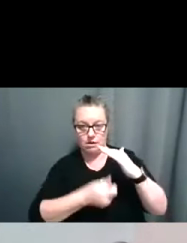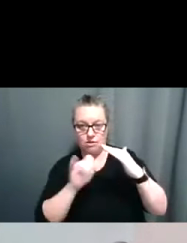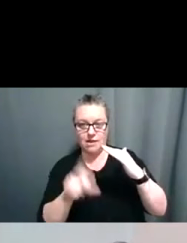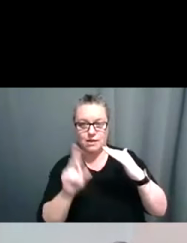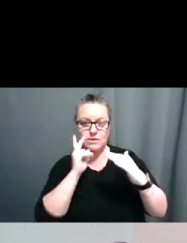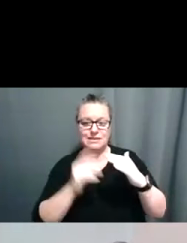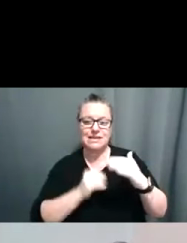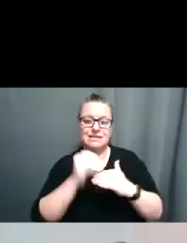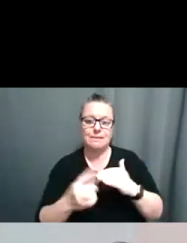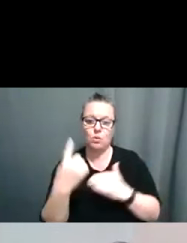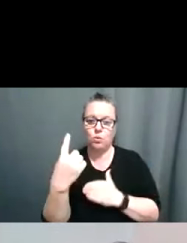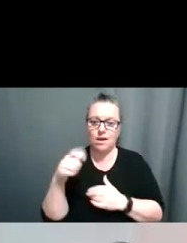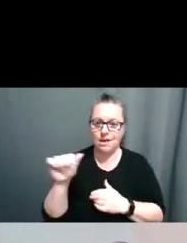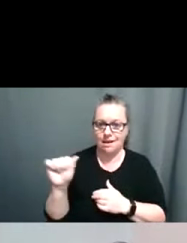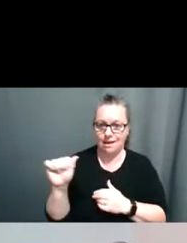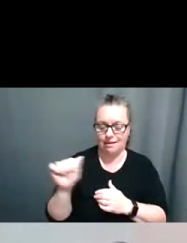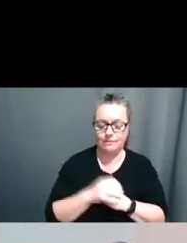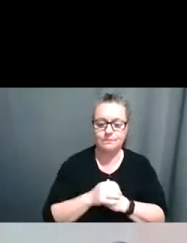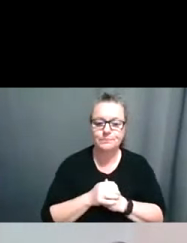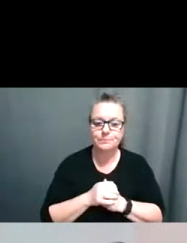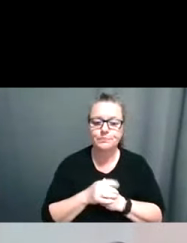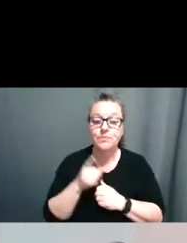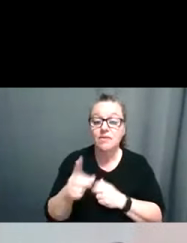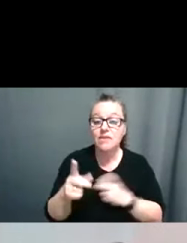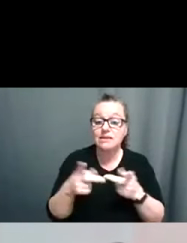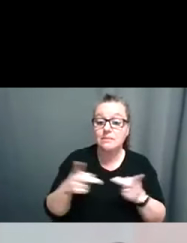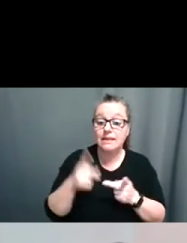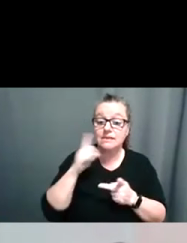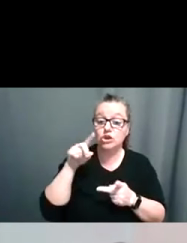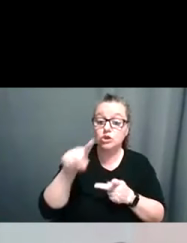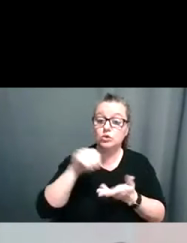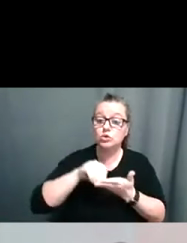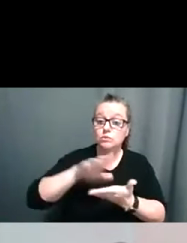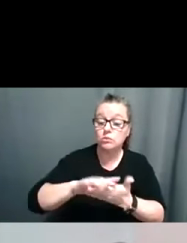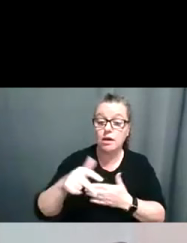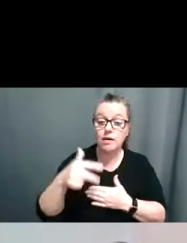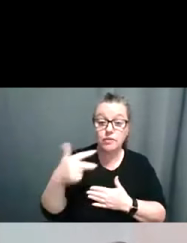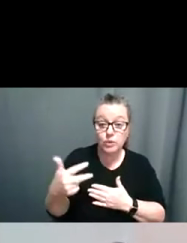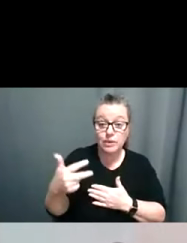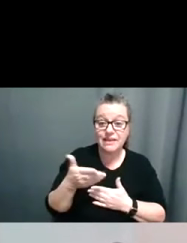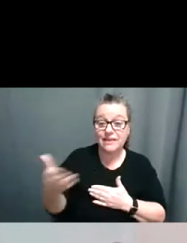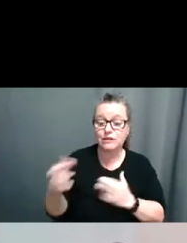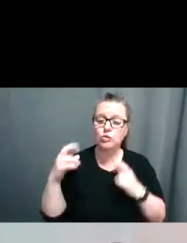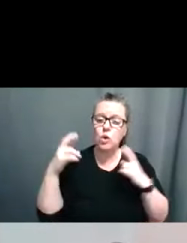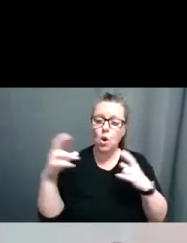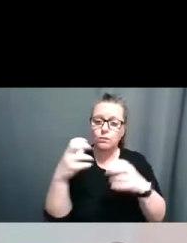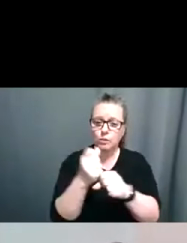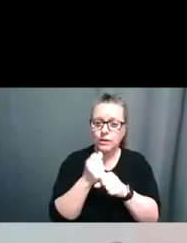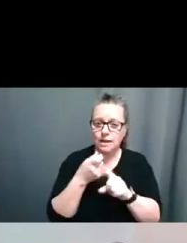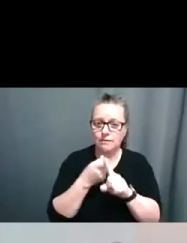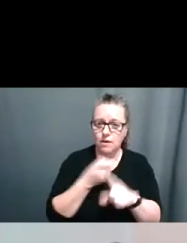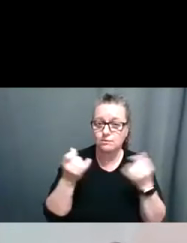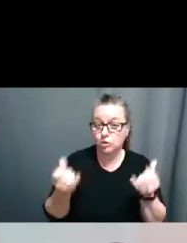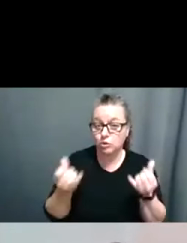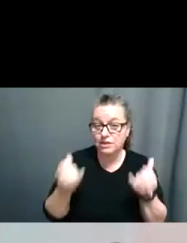step 1A. This is a space for you to note down 3 things that you're hoping to get from today's workshop. So